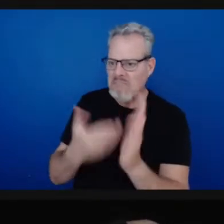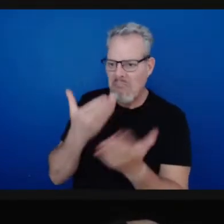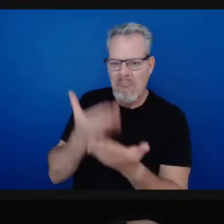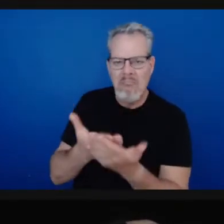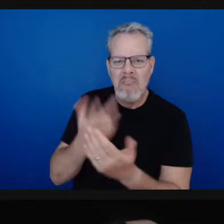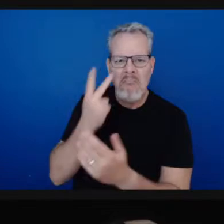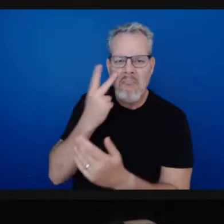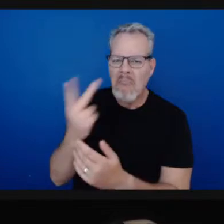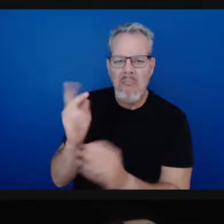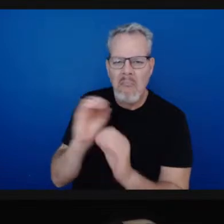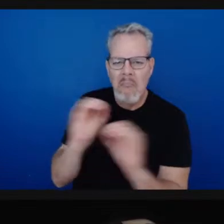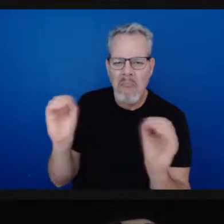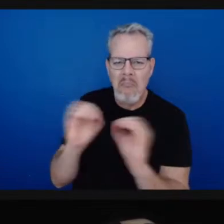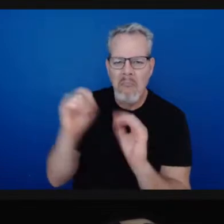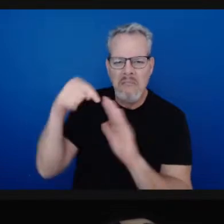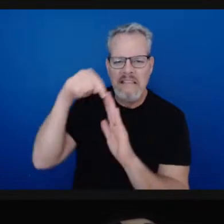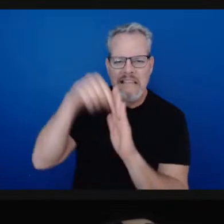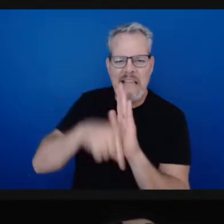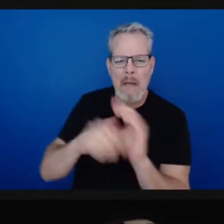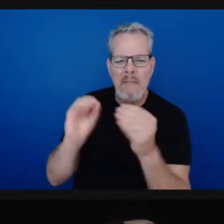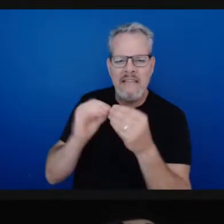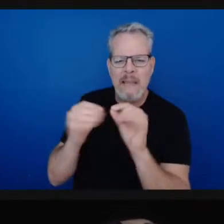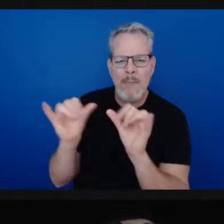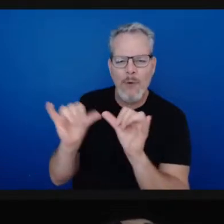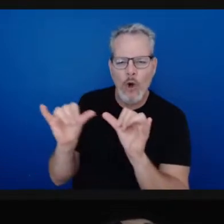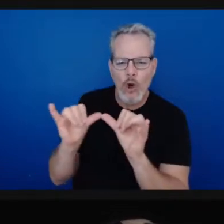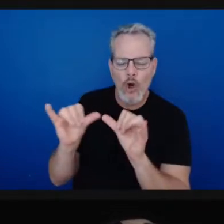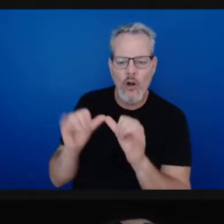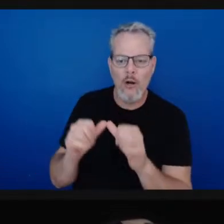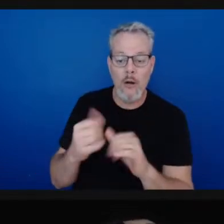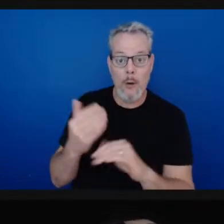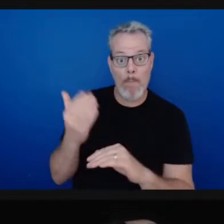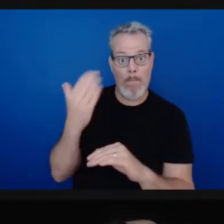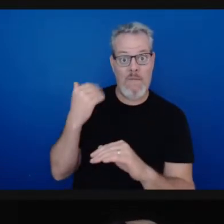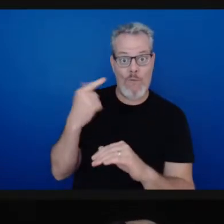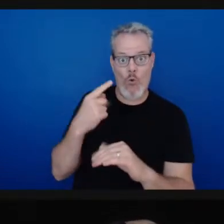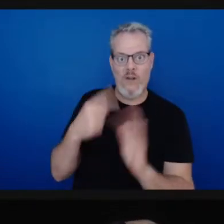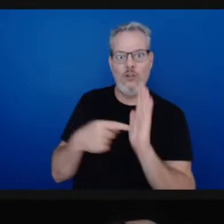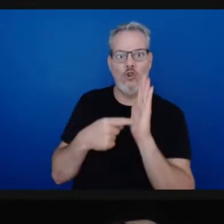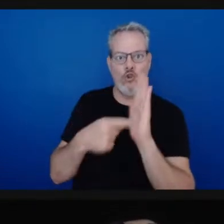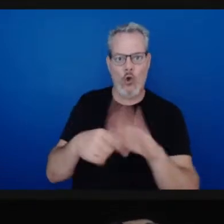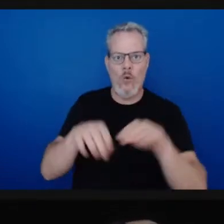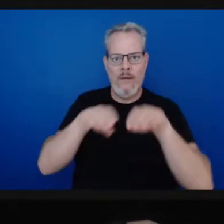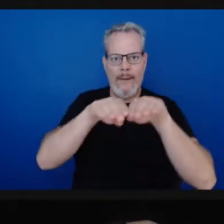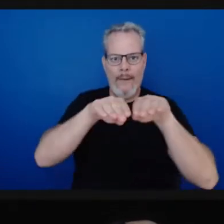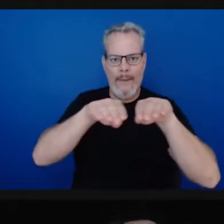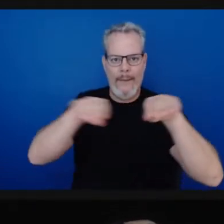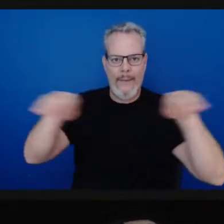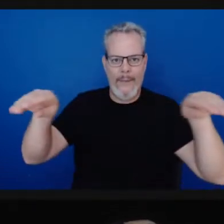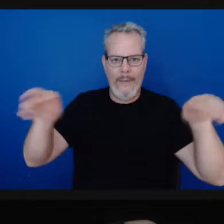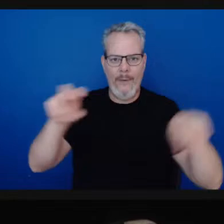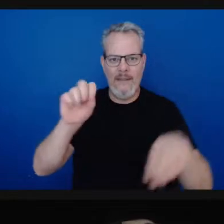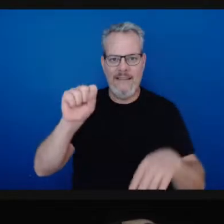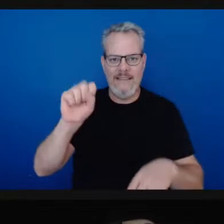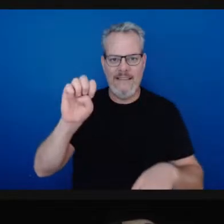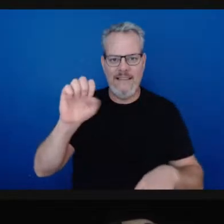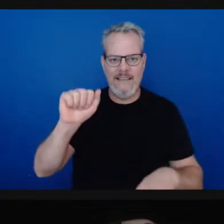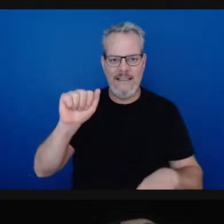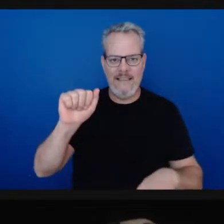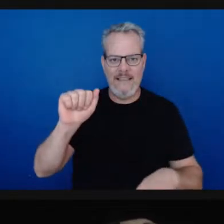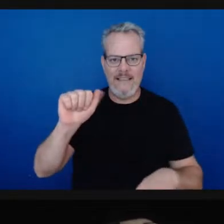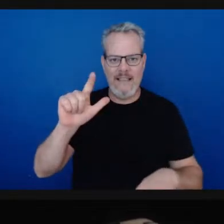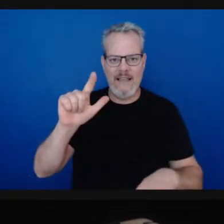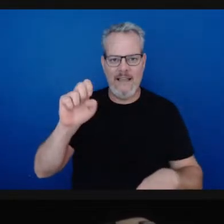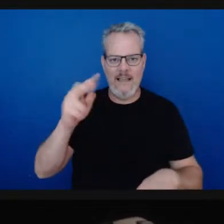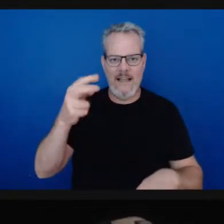analog. And then on the previous graph, it had the sea level as well included. So the sea level above, sea